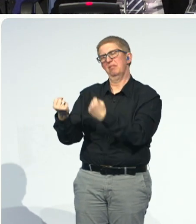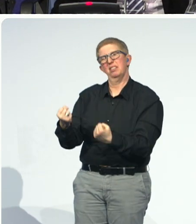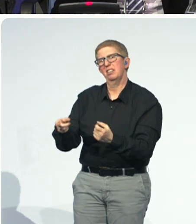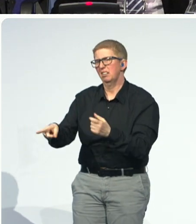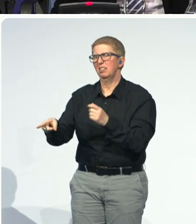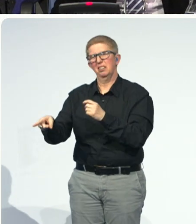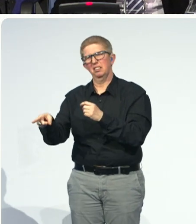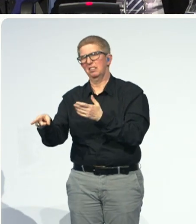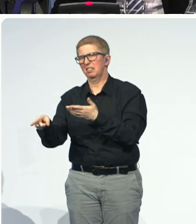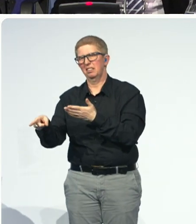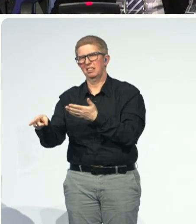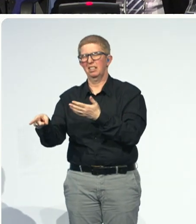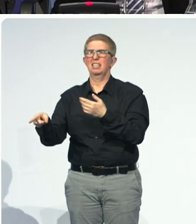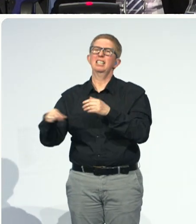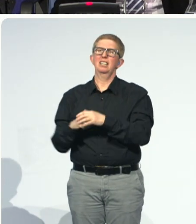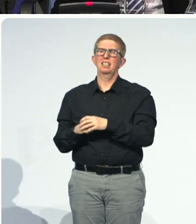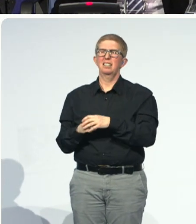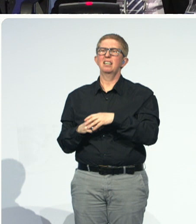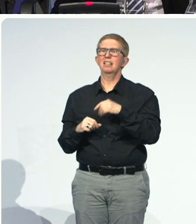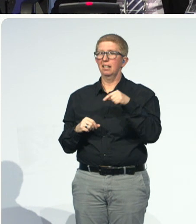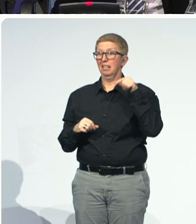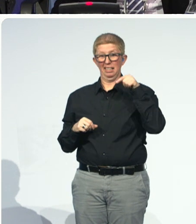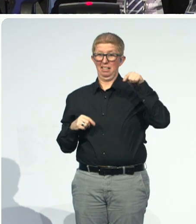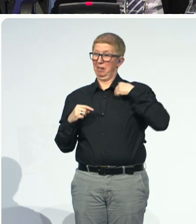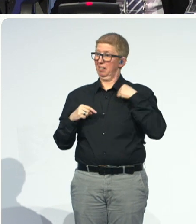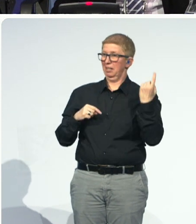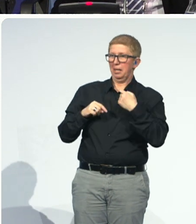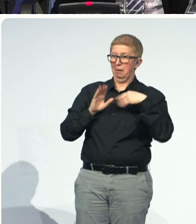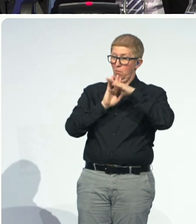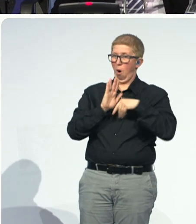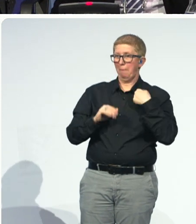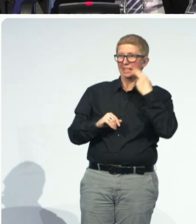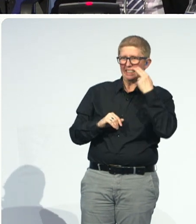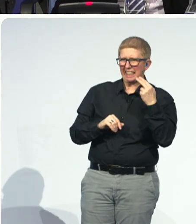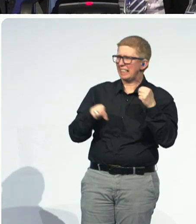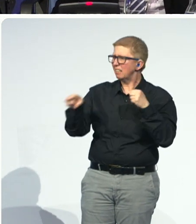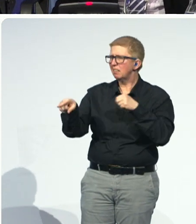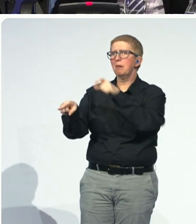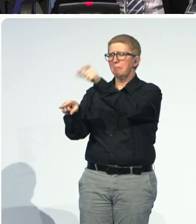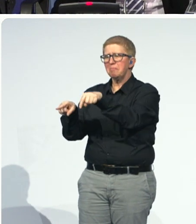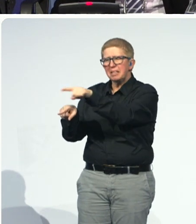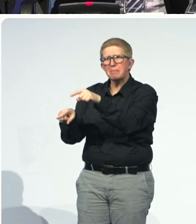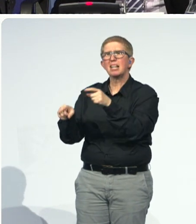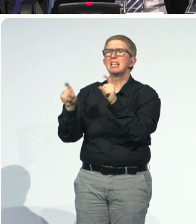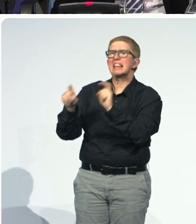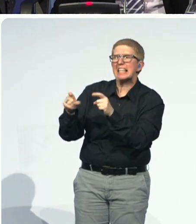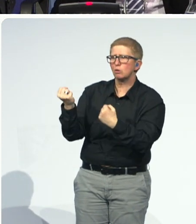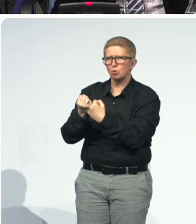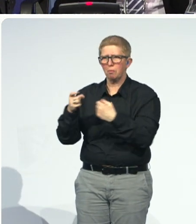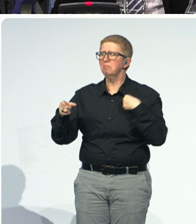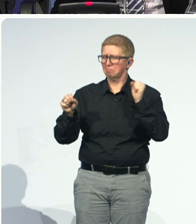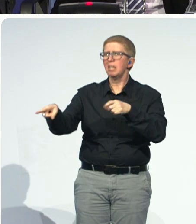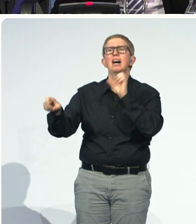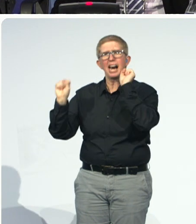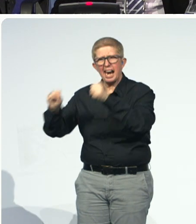are reduced, they can excel in different areas of work. Heidi in the picture, though born with no